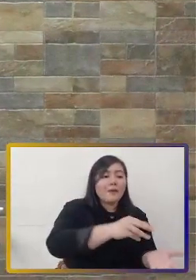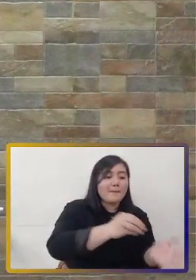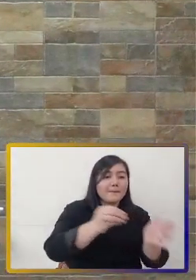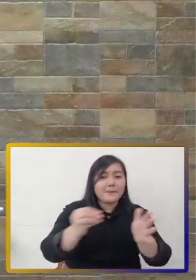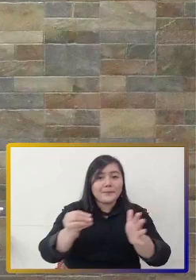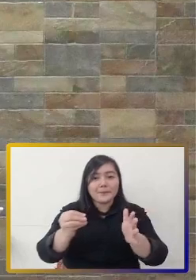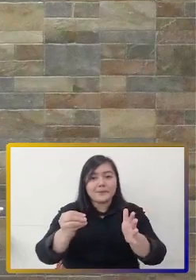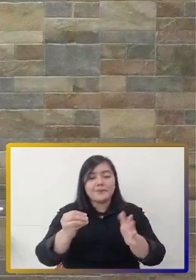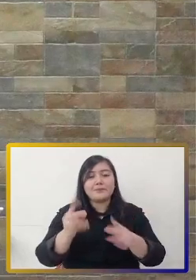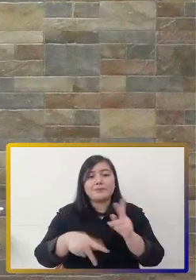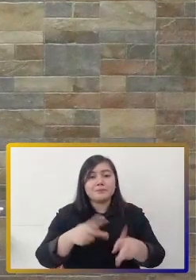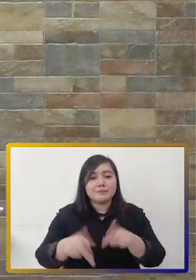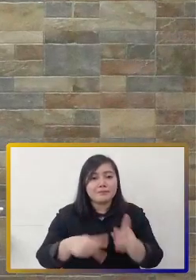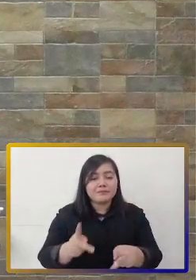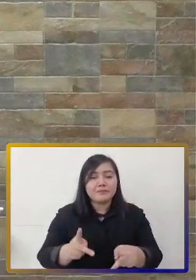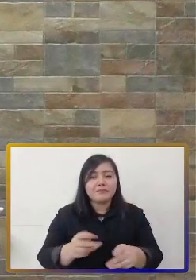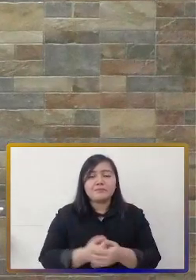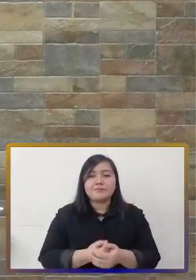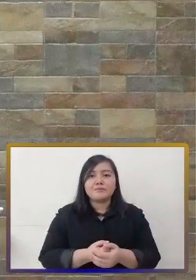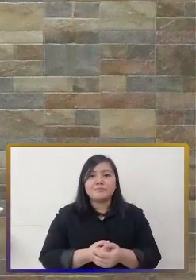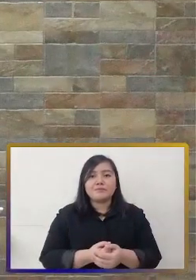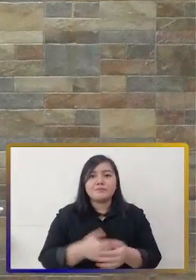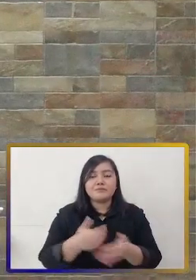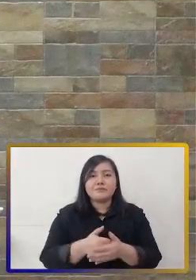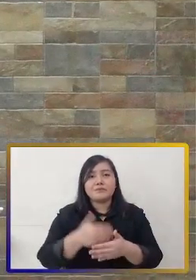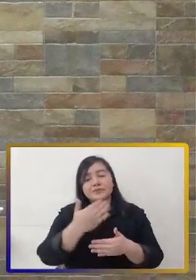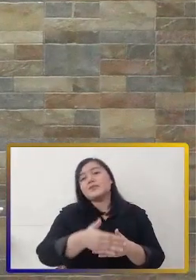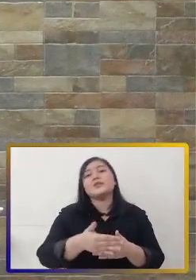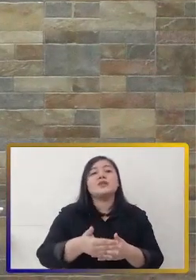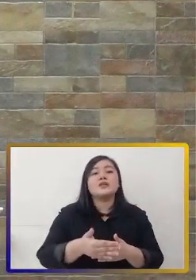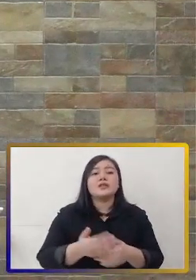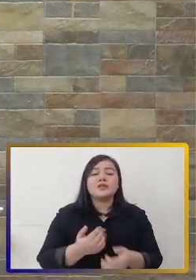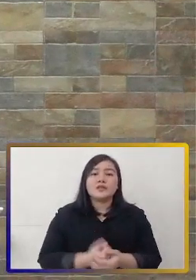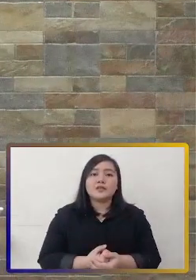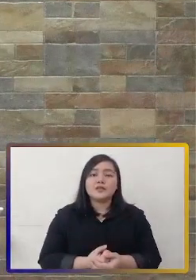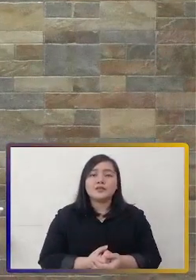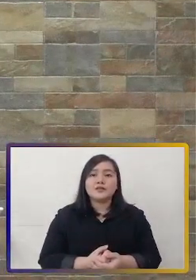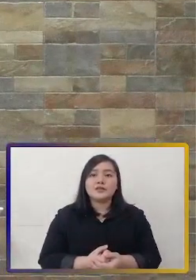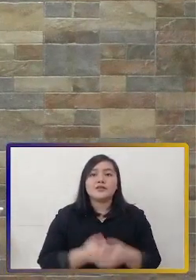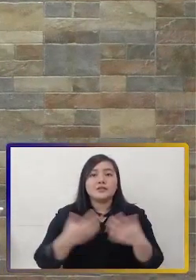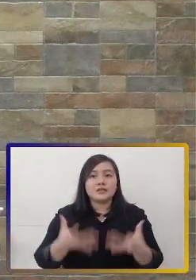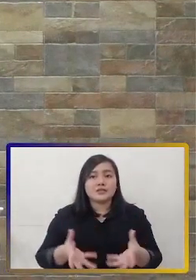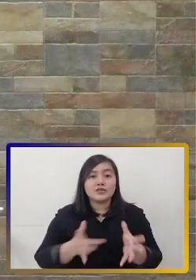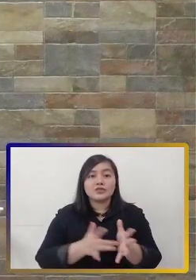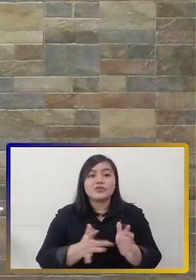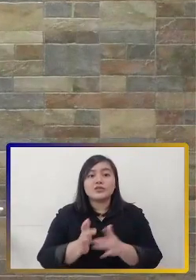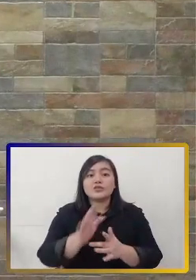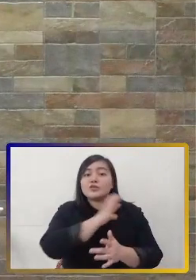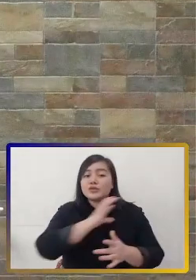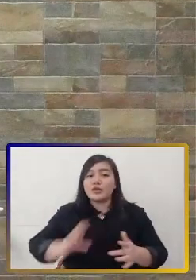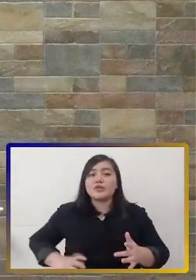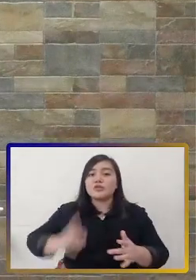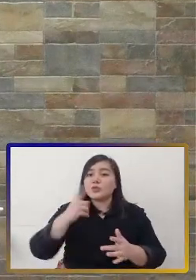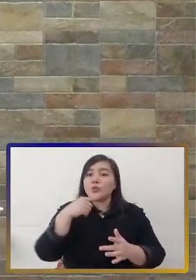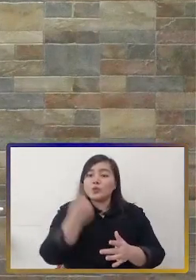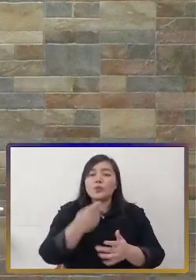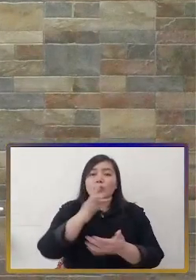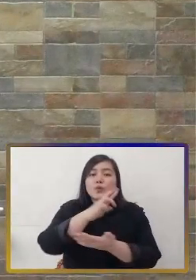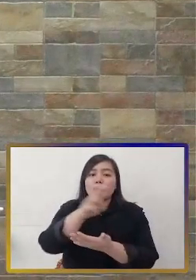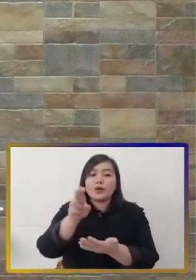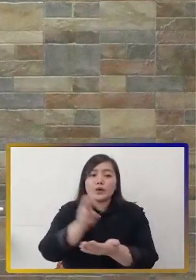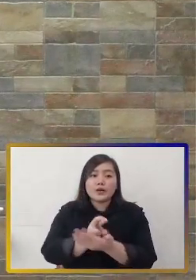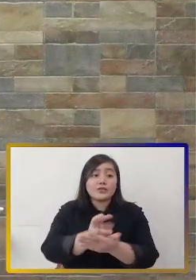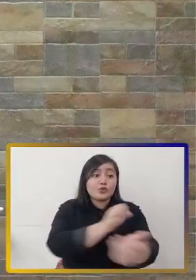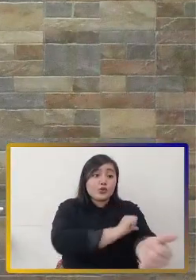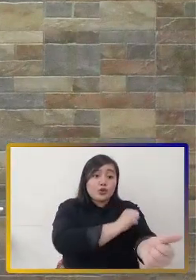see, recognizing the authority of John the Baptist to baptize, kaya makita natin mga kapatid, even